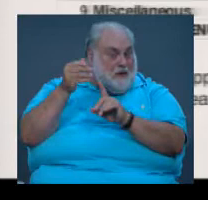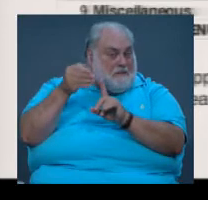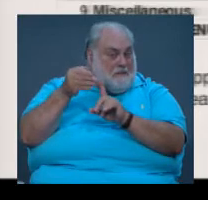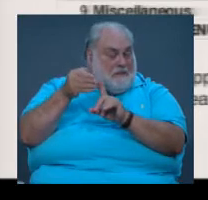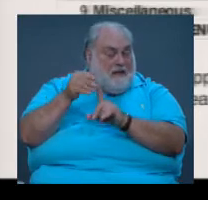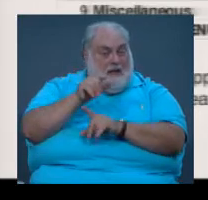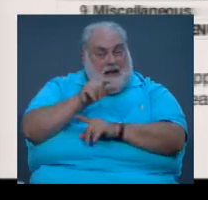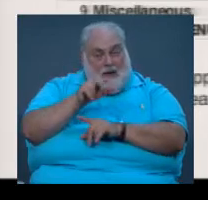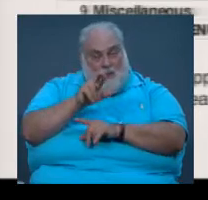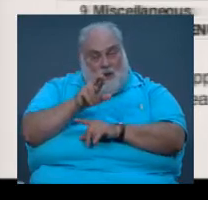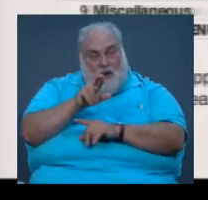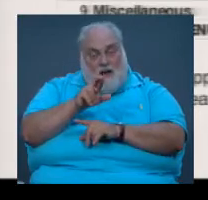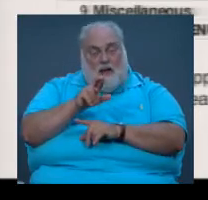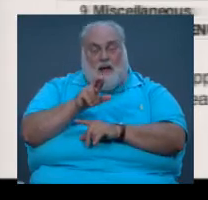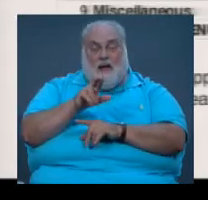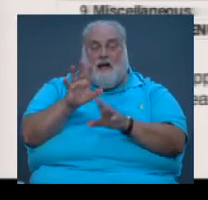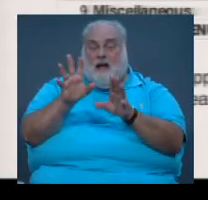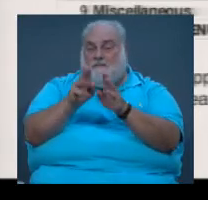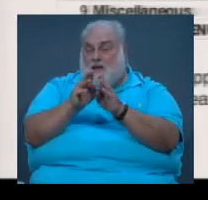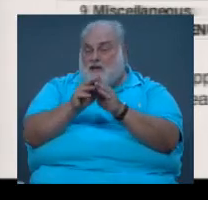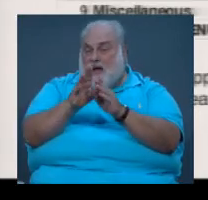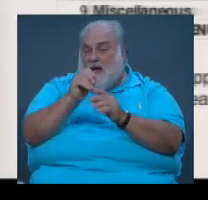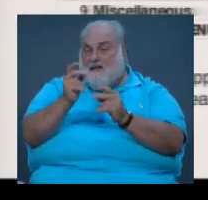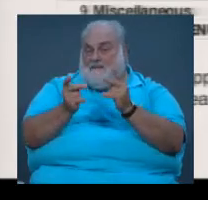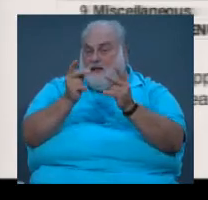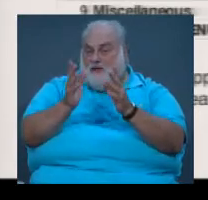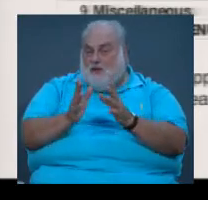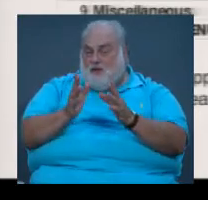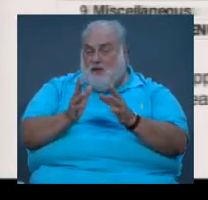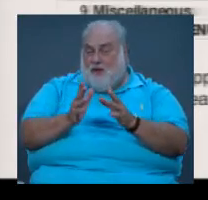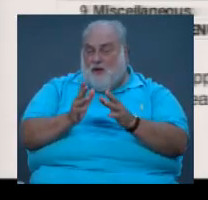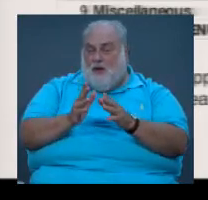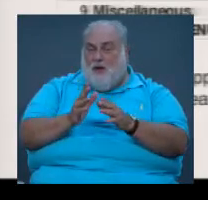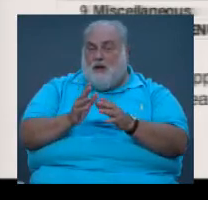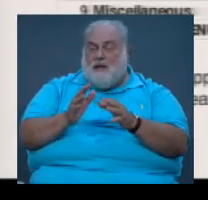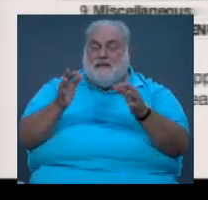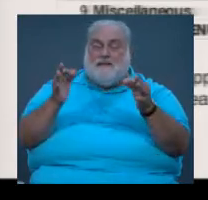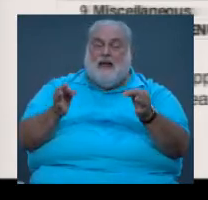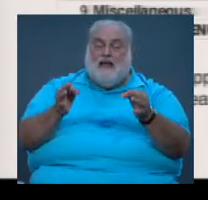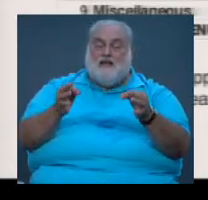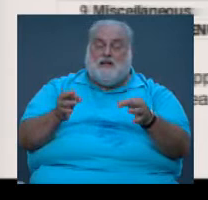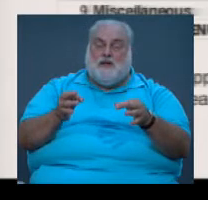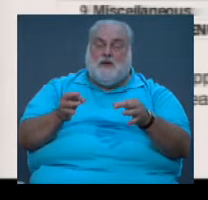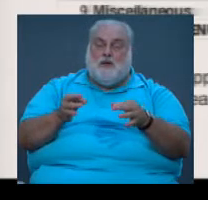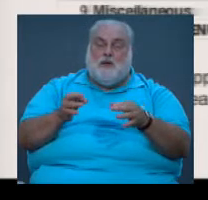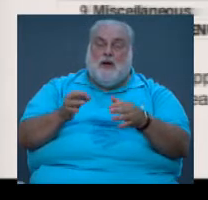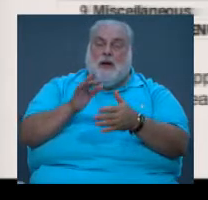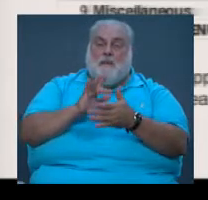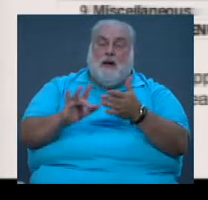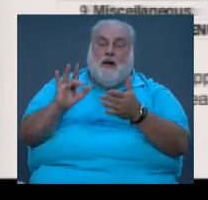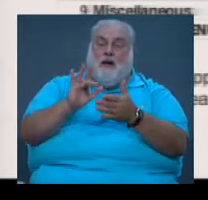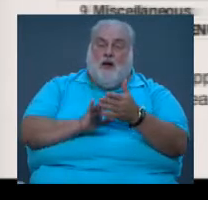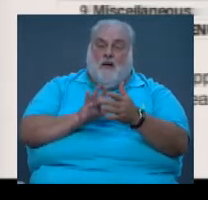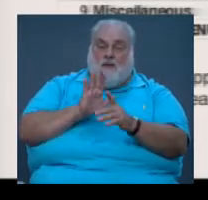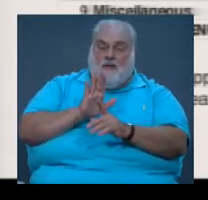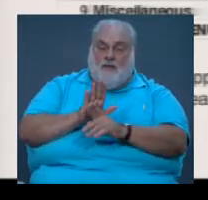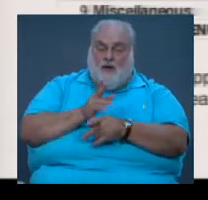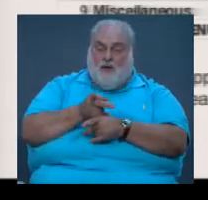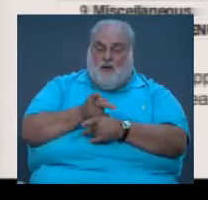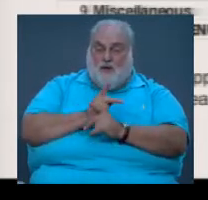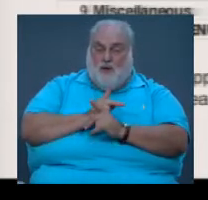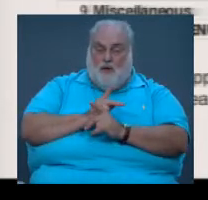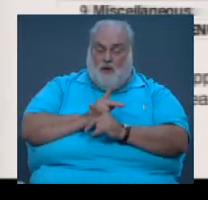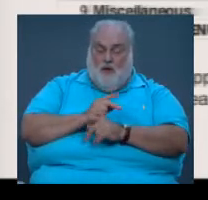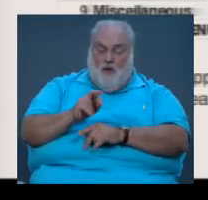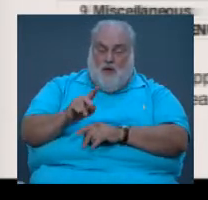Rock Convention and Visitors Bureau decided to retire their short-term financing note early. They made a contribution to the city